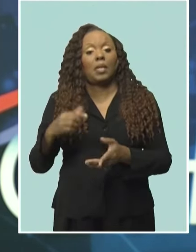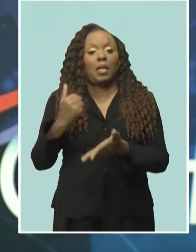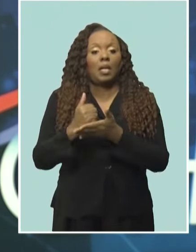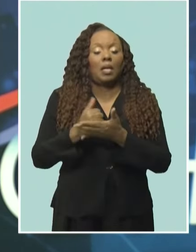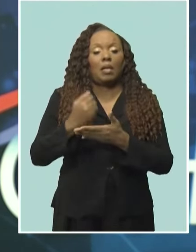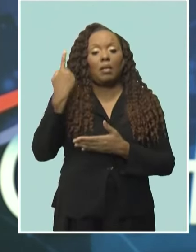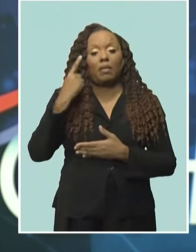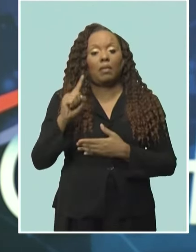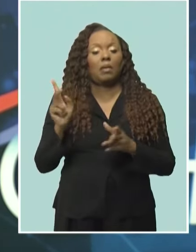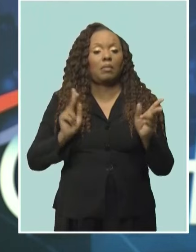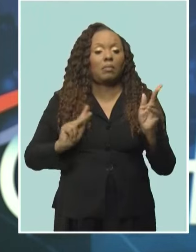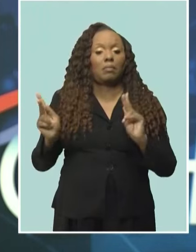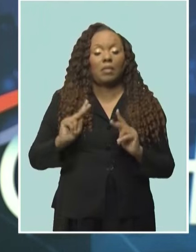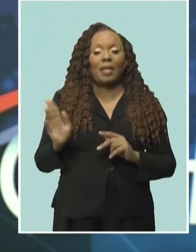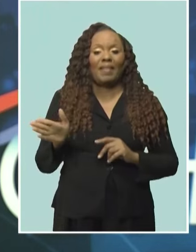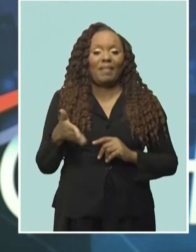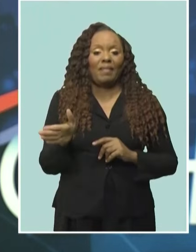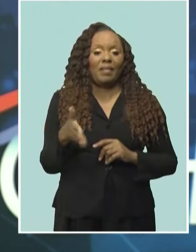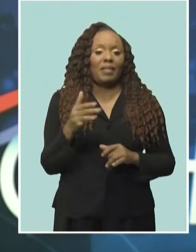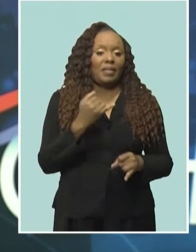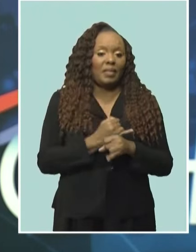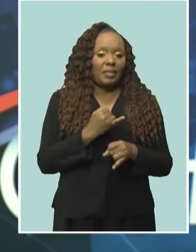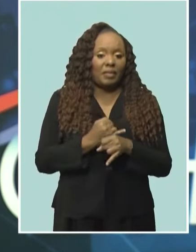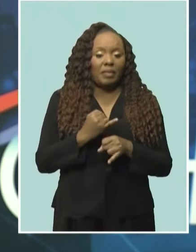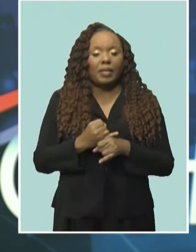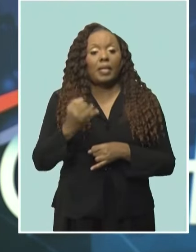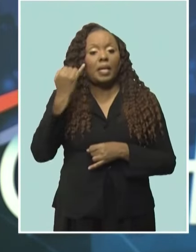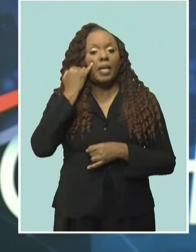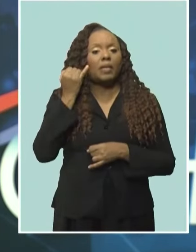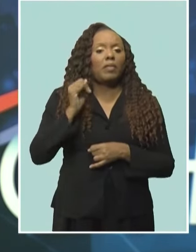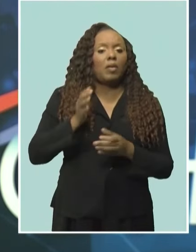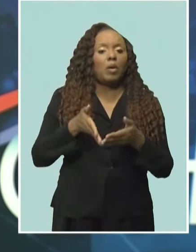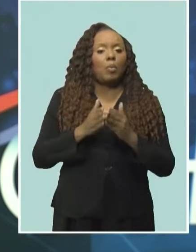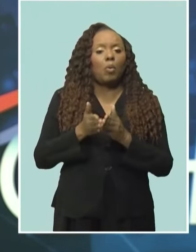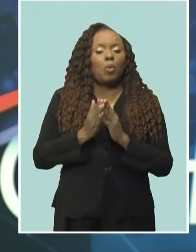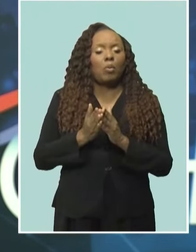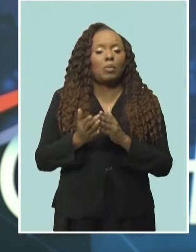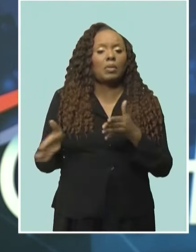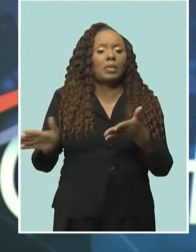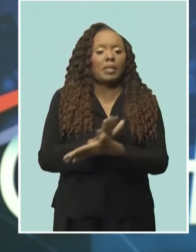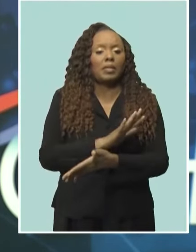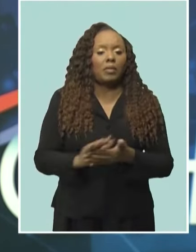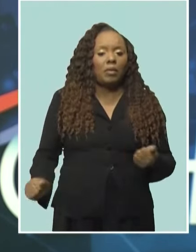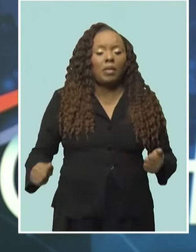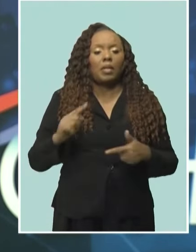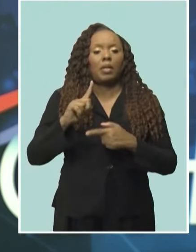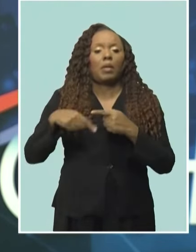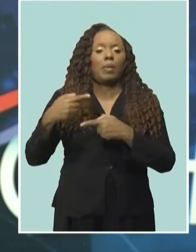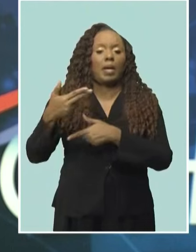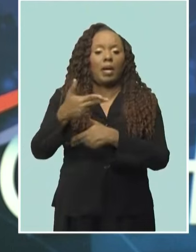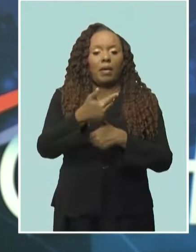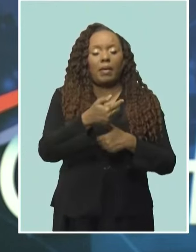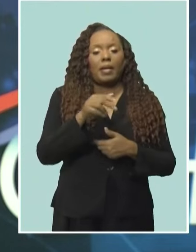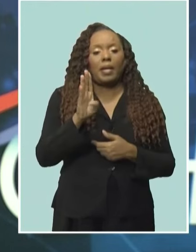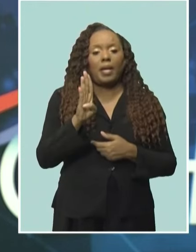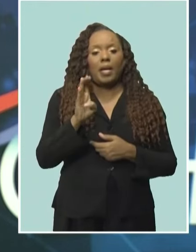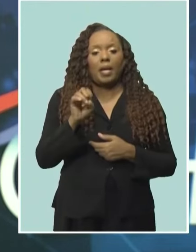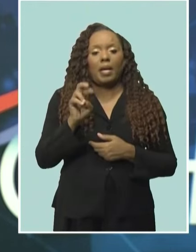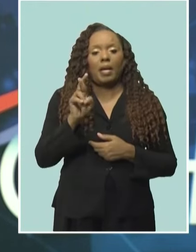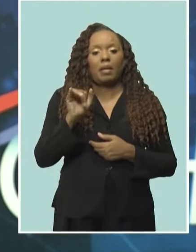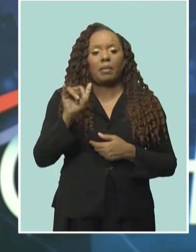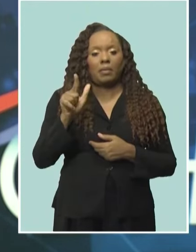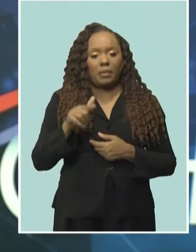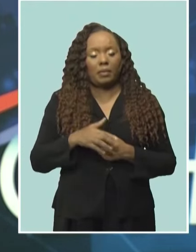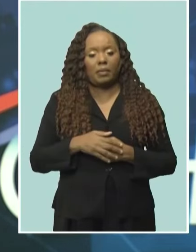for scores in the fishing industry whose vessels were damaged or destroyed during the passage of Hurricane Beryl. The Prime Minister